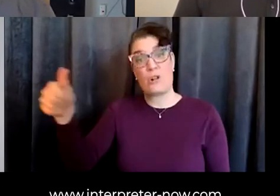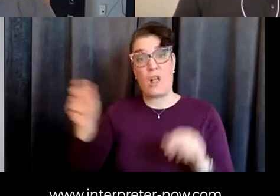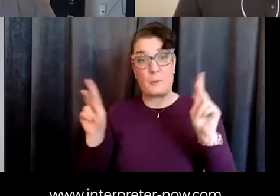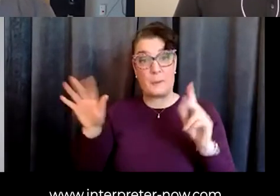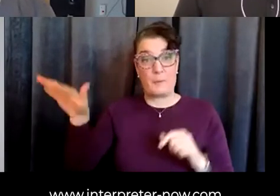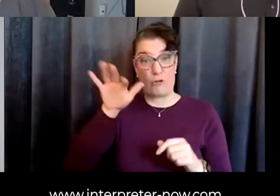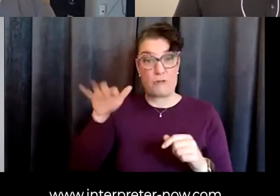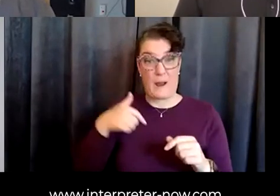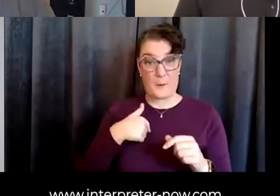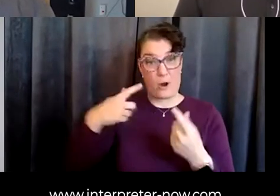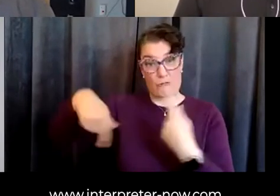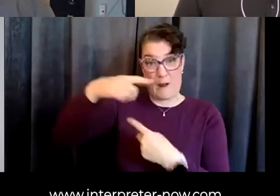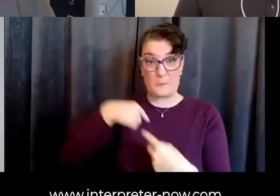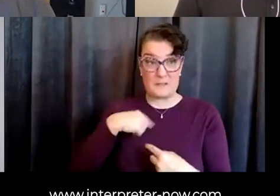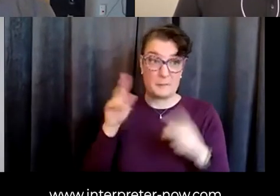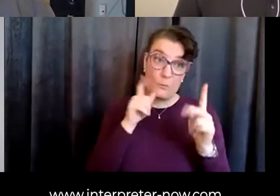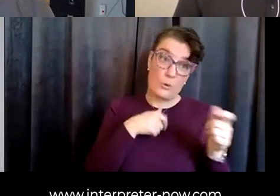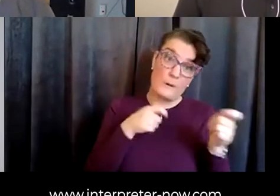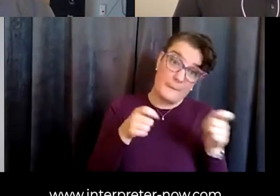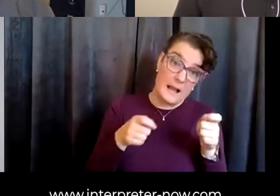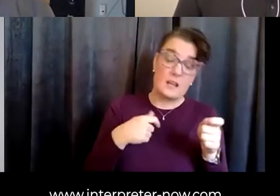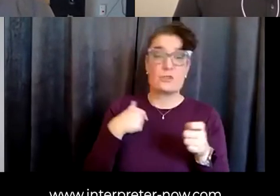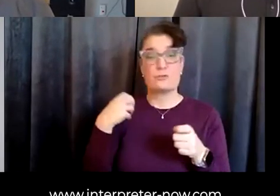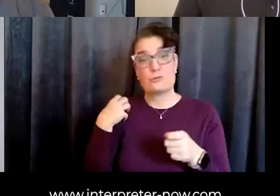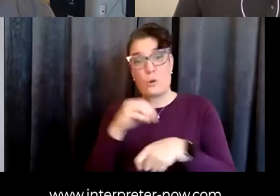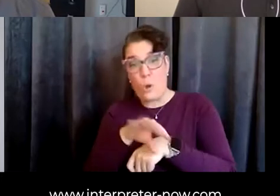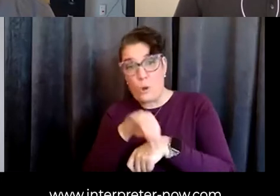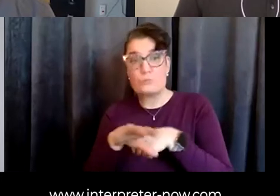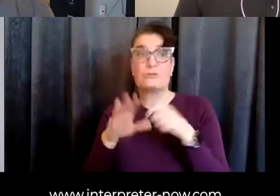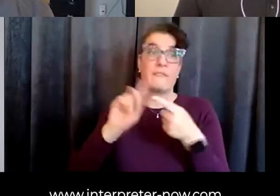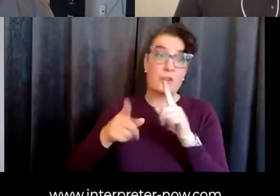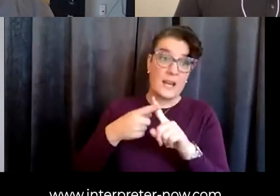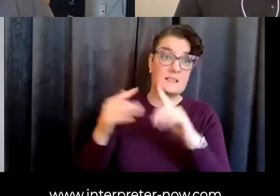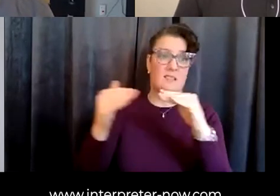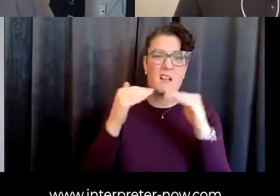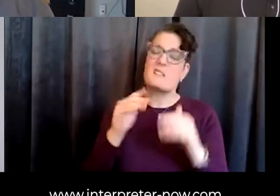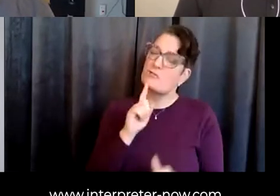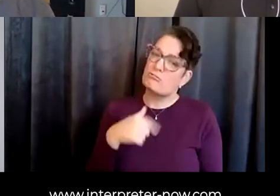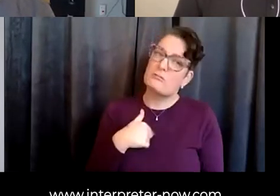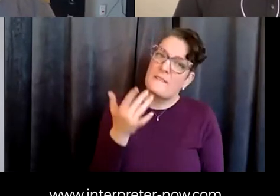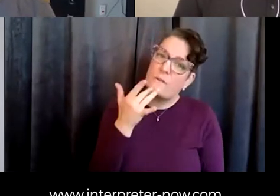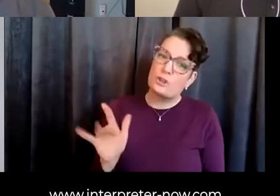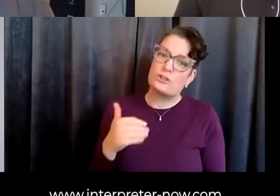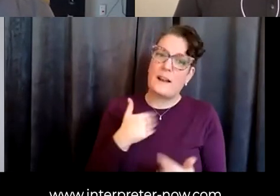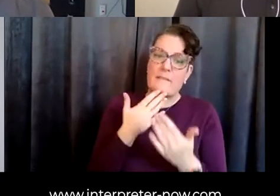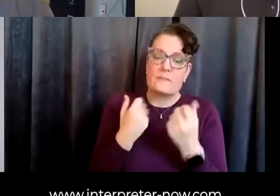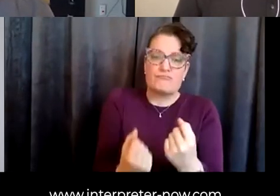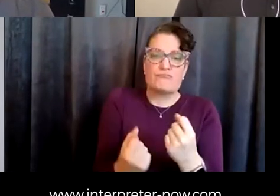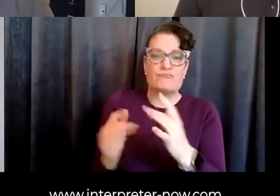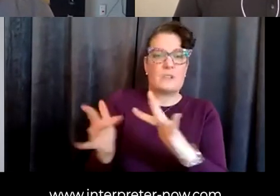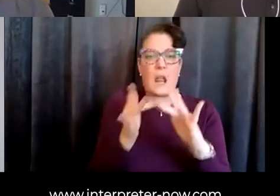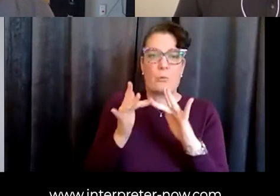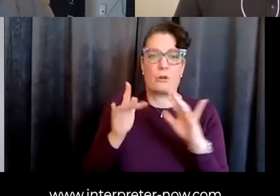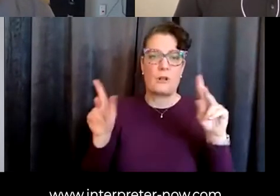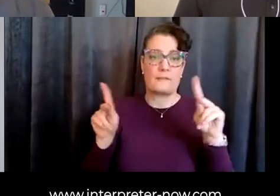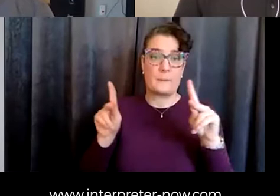both in terms of people I managed or coach, as well as friends and colleagues. I'm really fortunate that I have a good network of people,